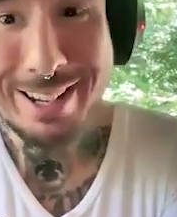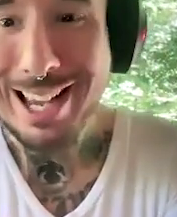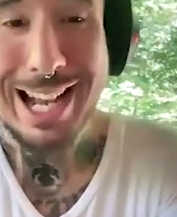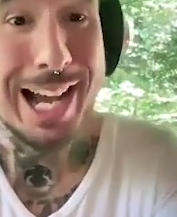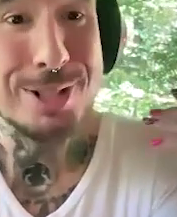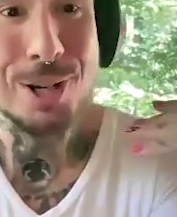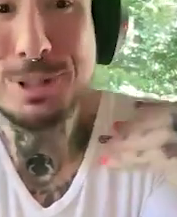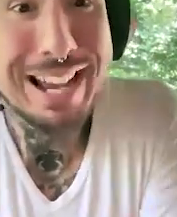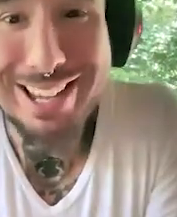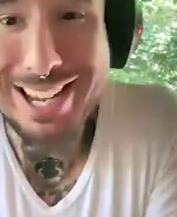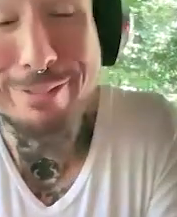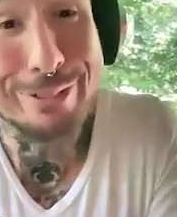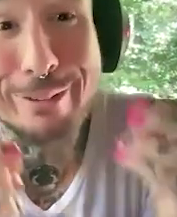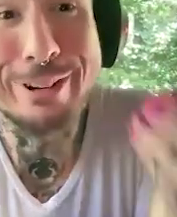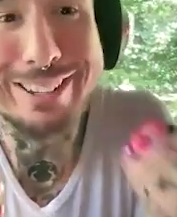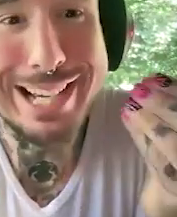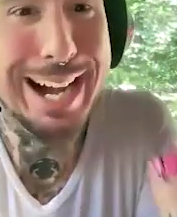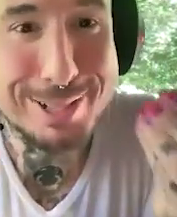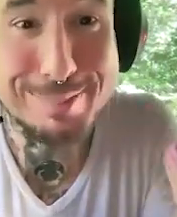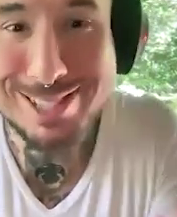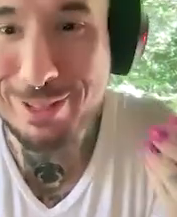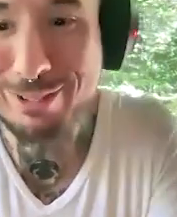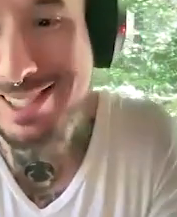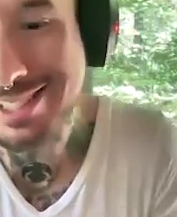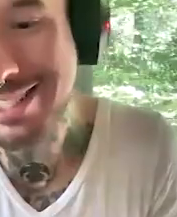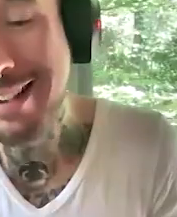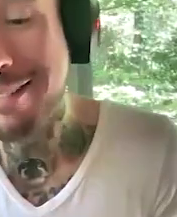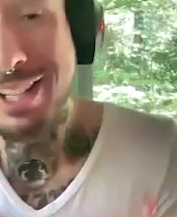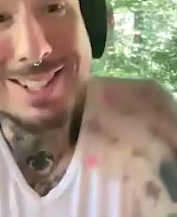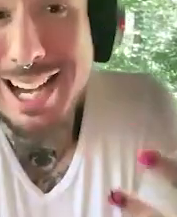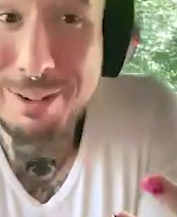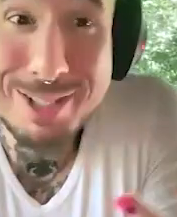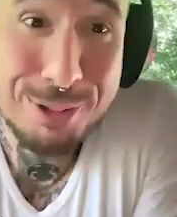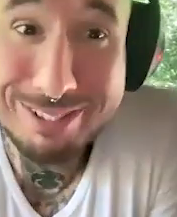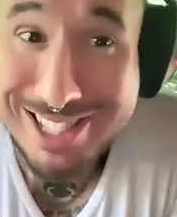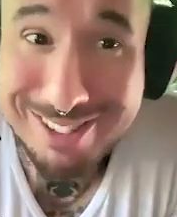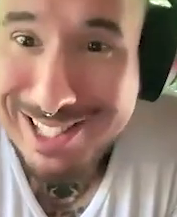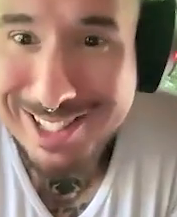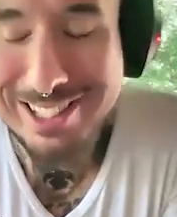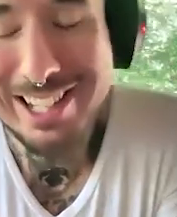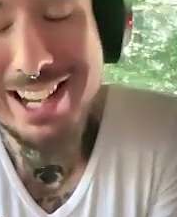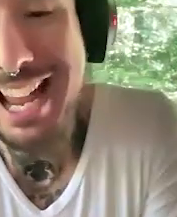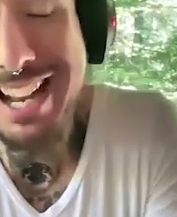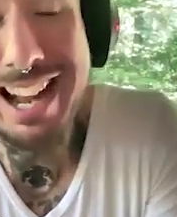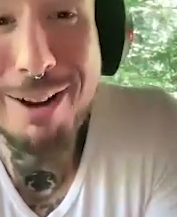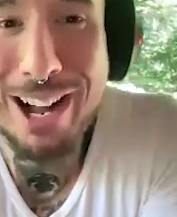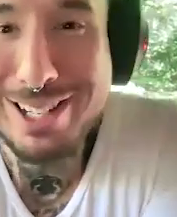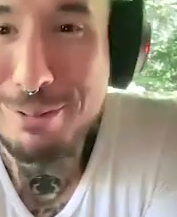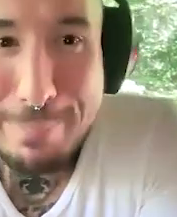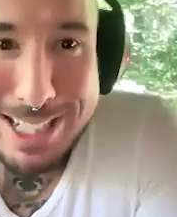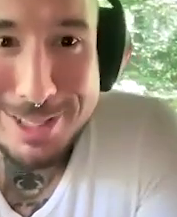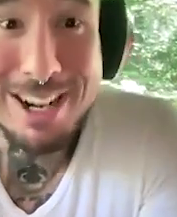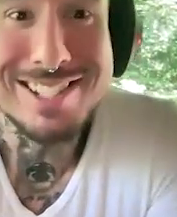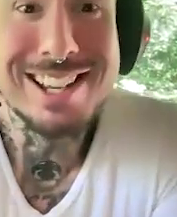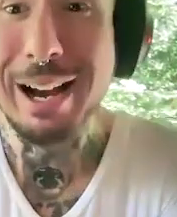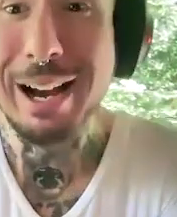ballet. And I chose ballet for a really hyper-specific reason, because I was a queer and trans kid, and I wanted to